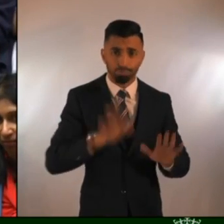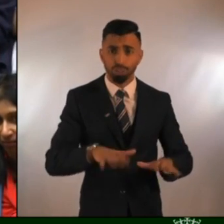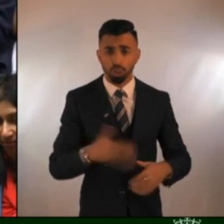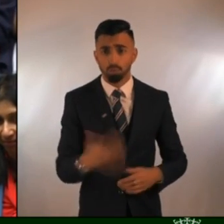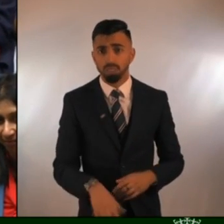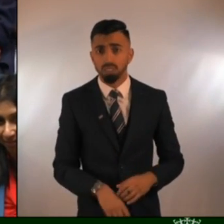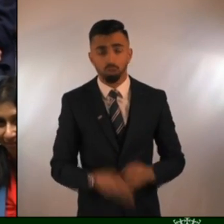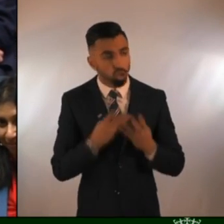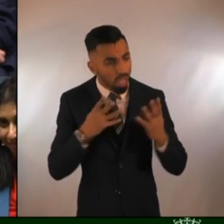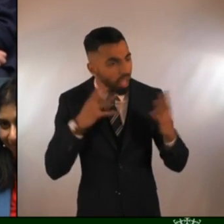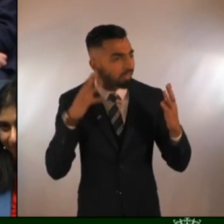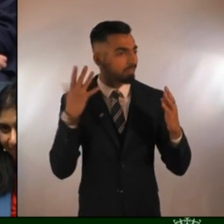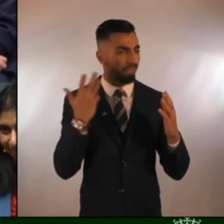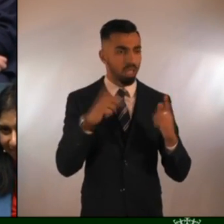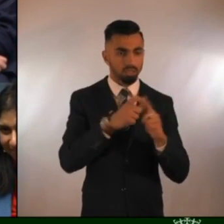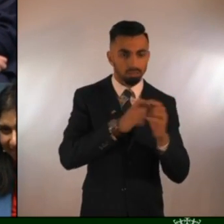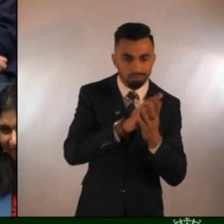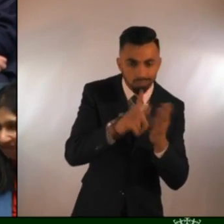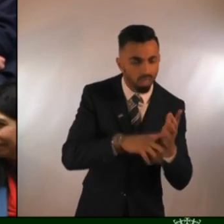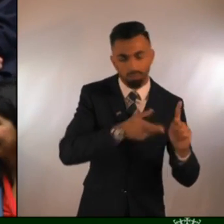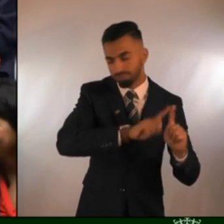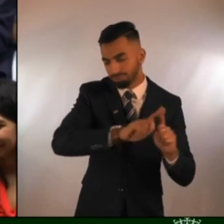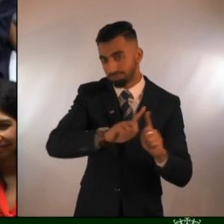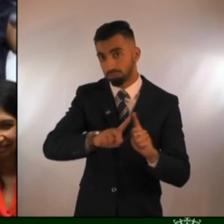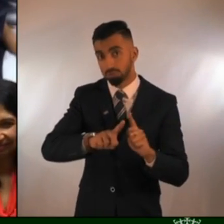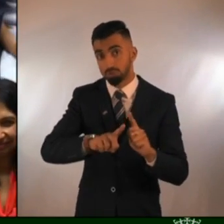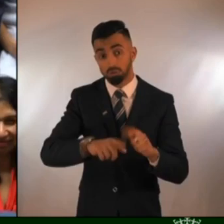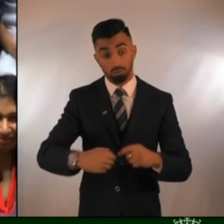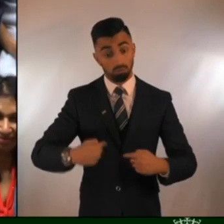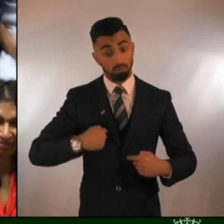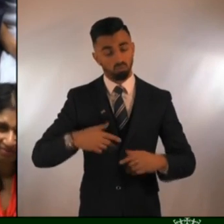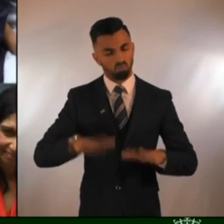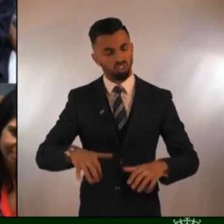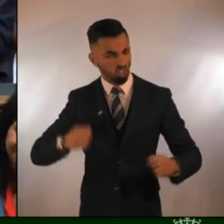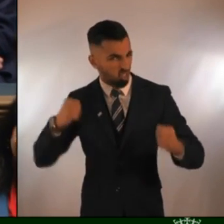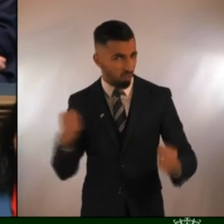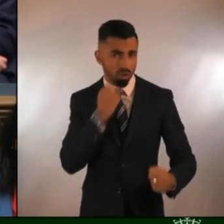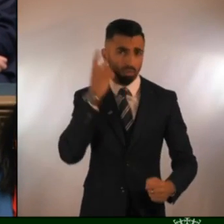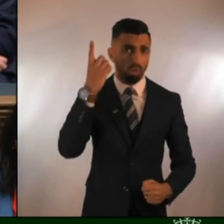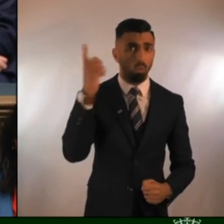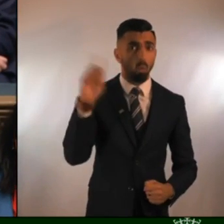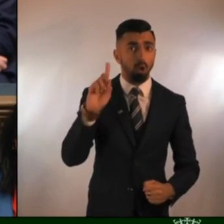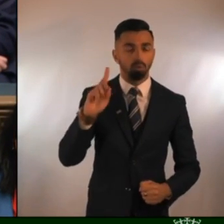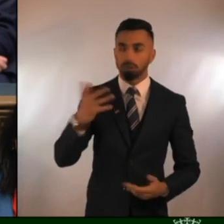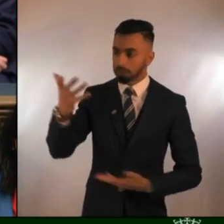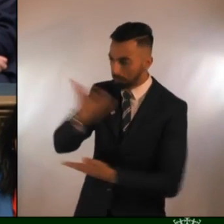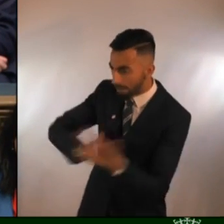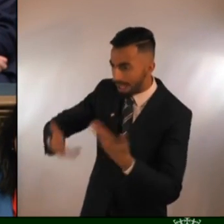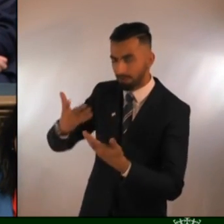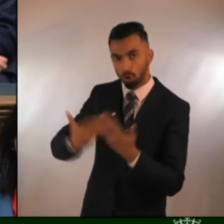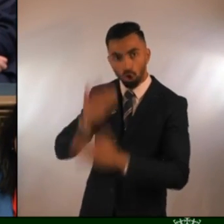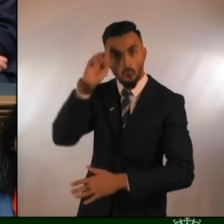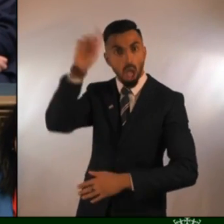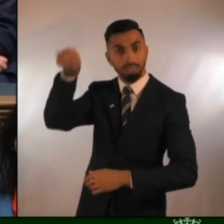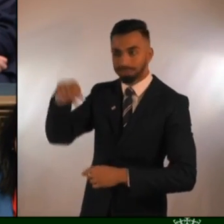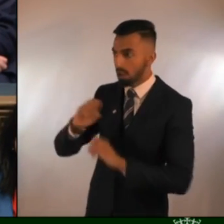our language. Our greatest asset is the free exchange of ideas and debate. And our greatest responsibility is the